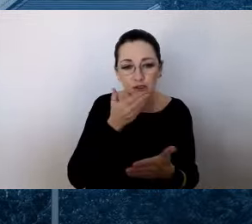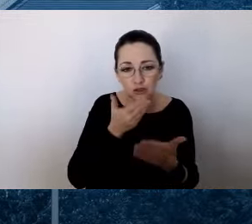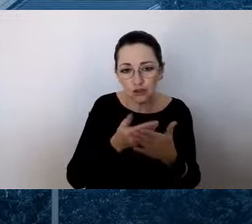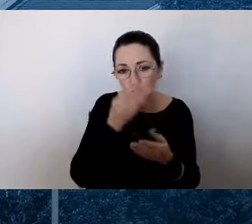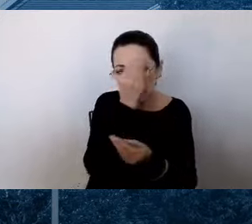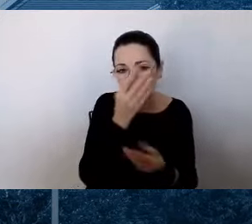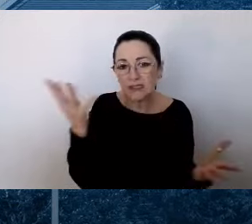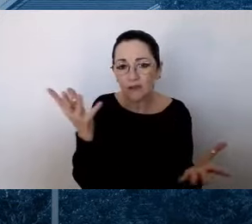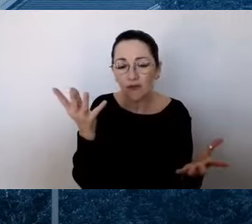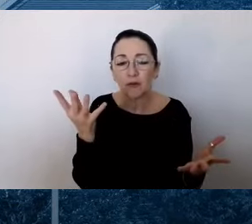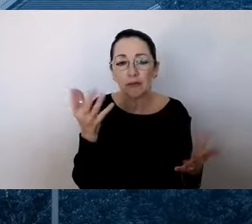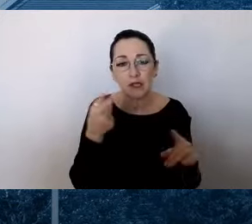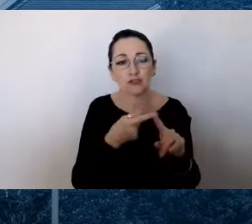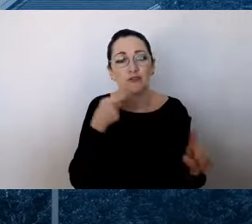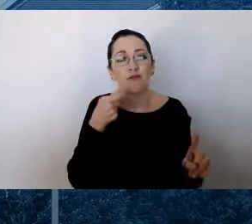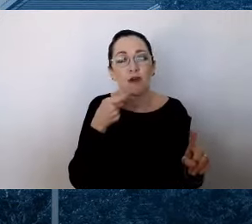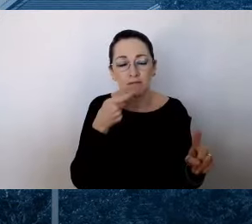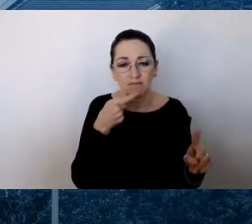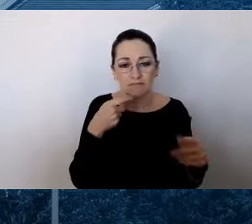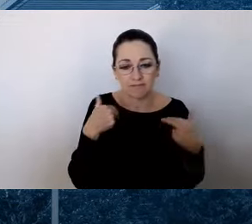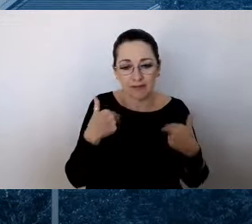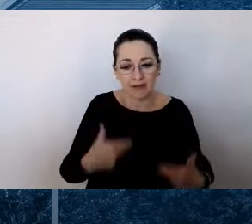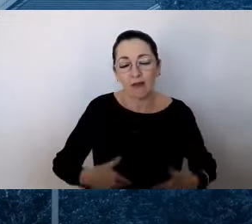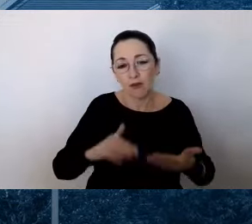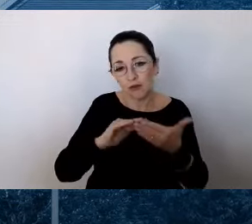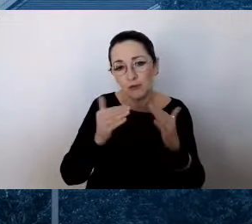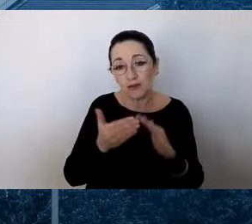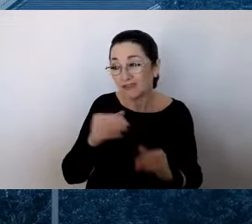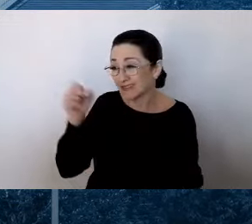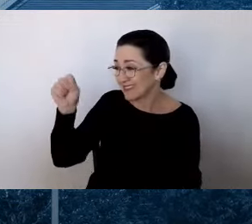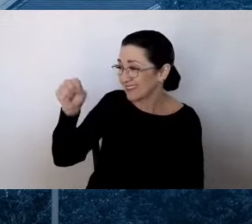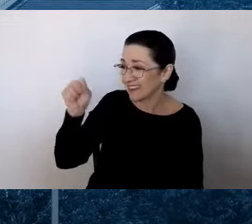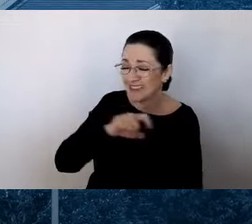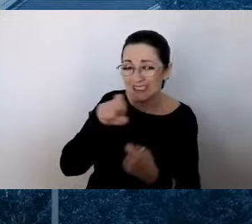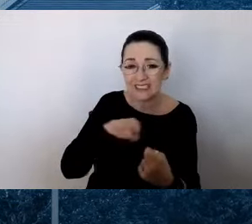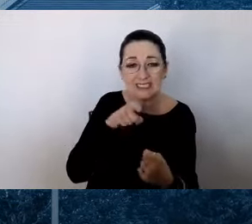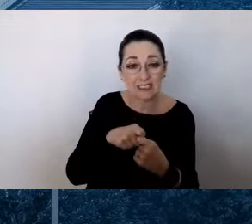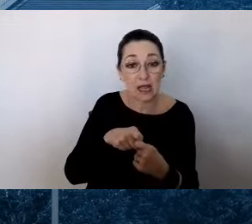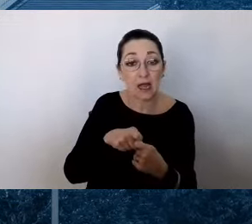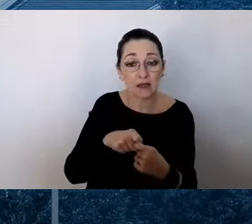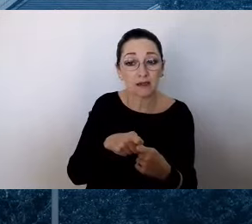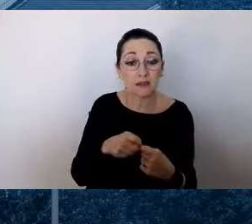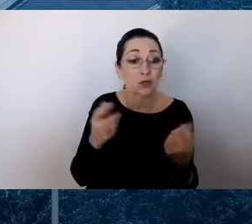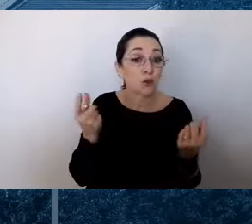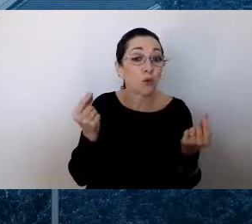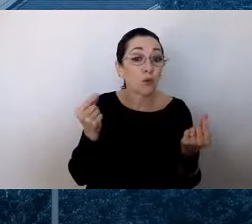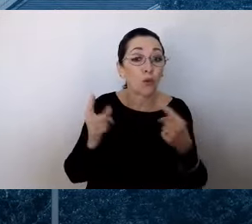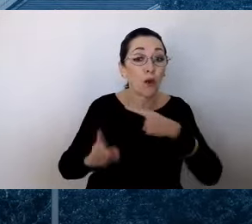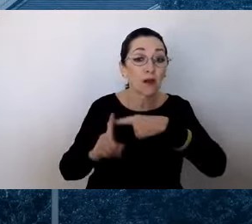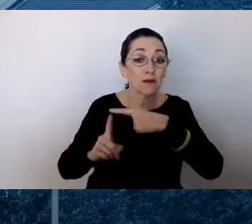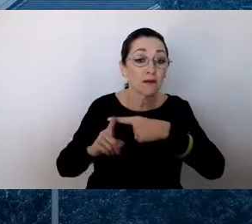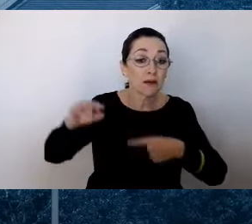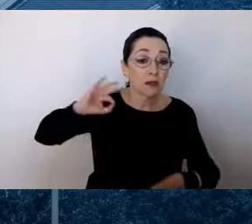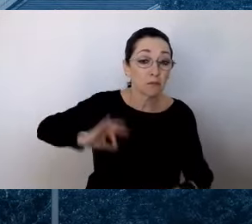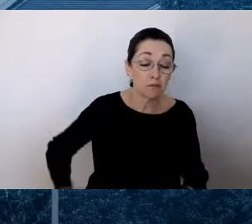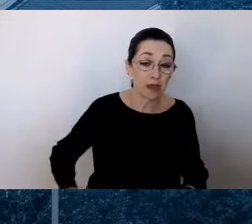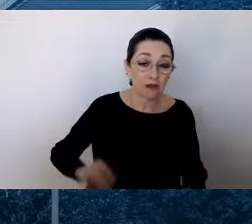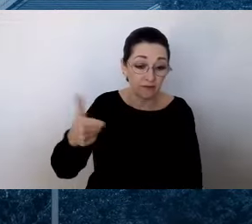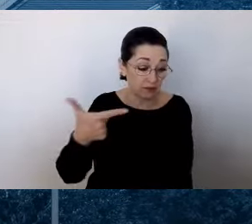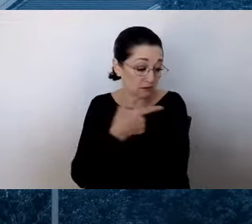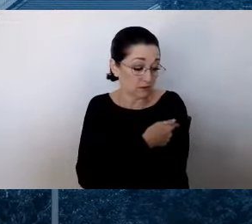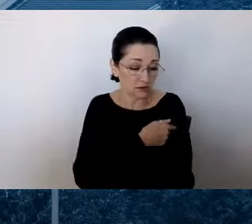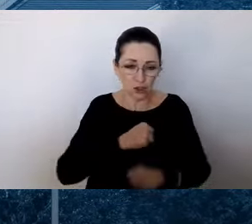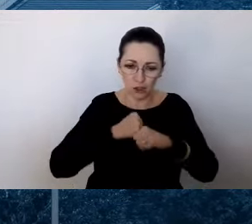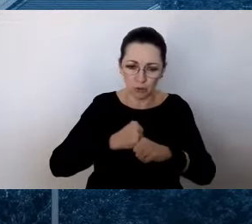Yeah, exactly. I mean, the benefits of getting this vaccine are great. It protects you